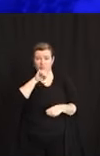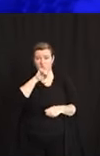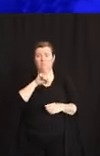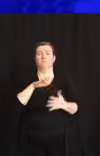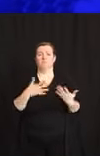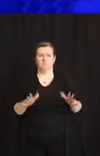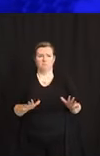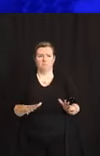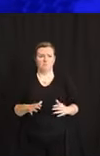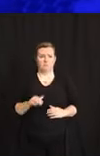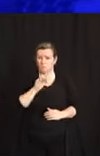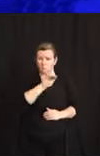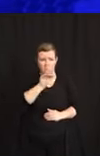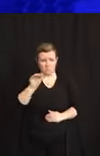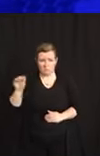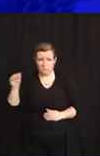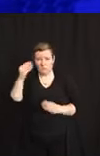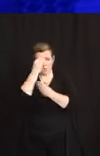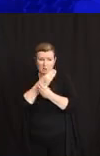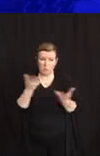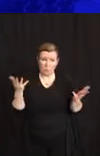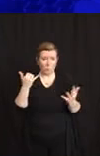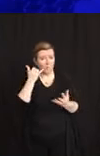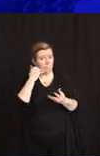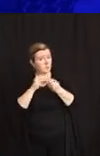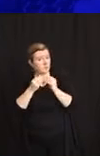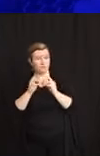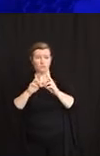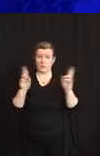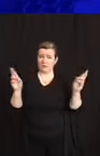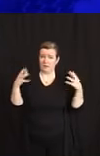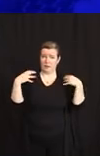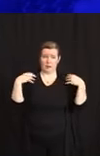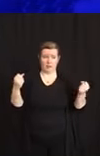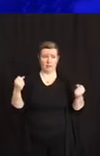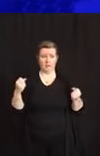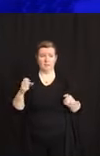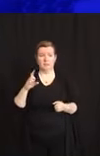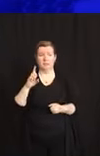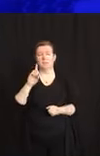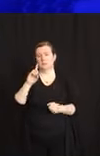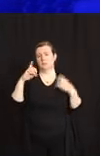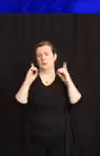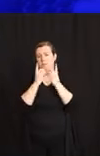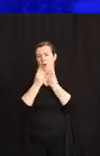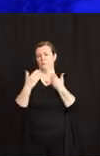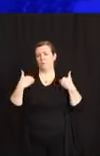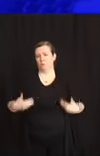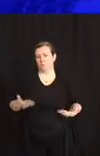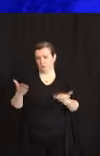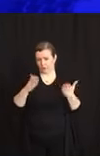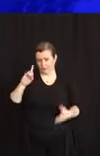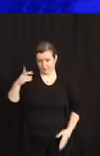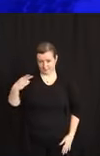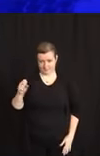of the number that Department of Human Services set up under the NJ Mental Health Cares hotline, which is